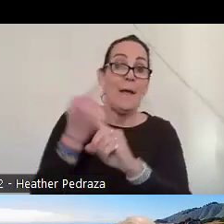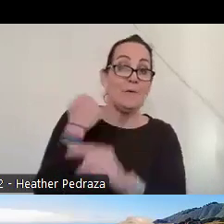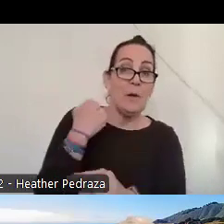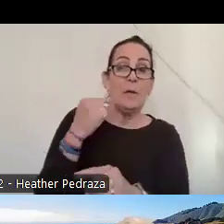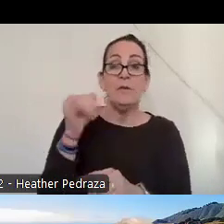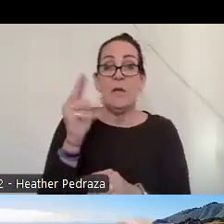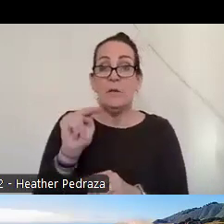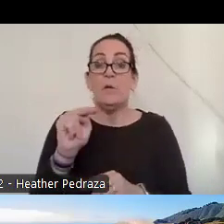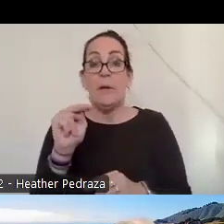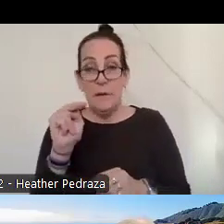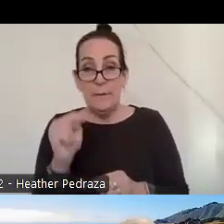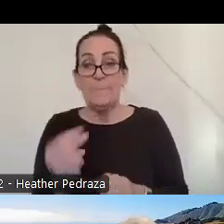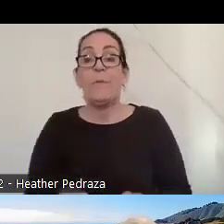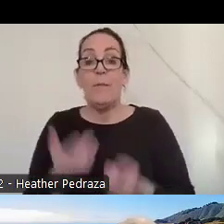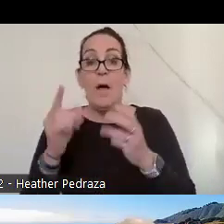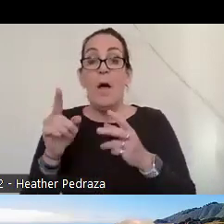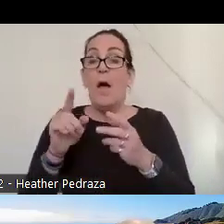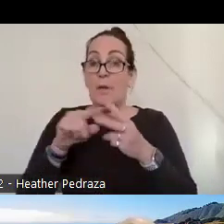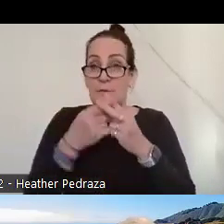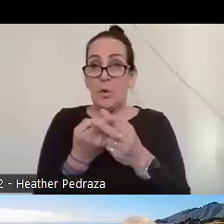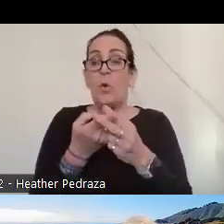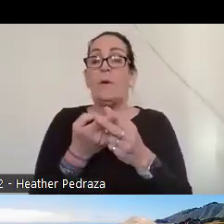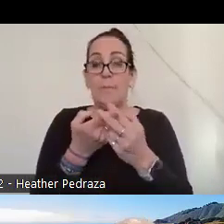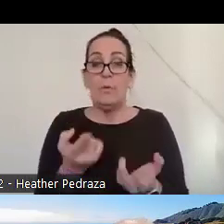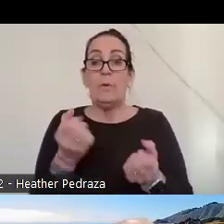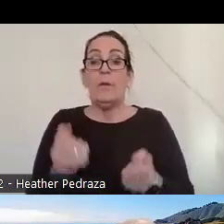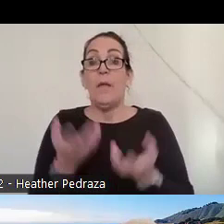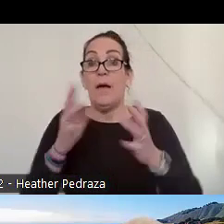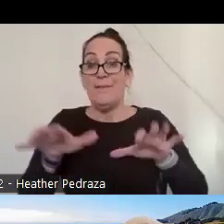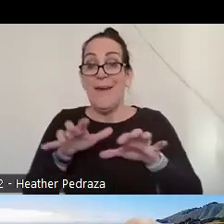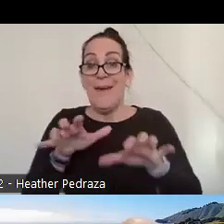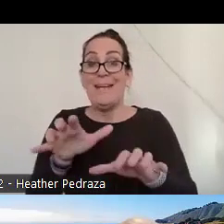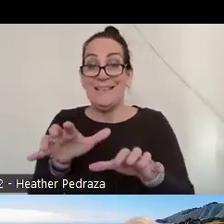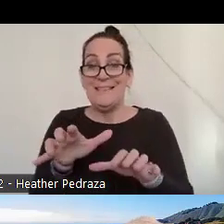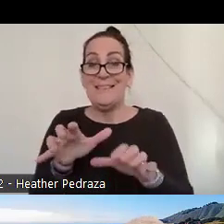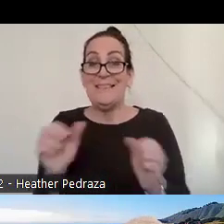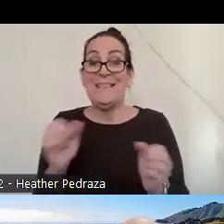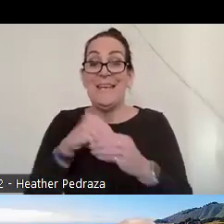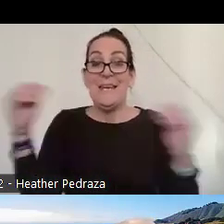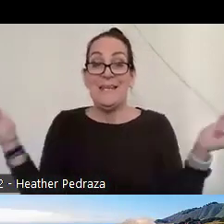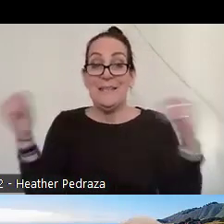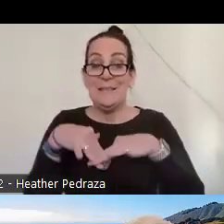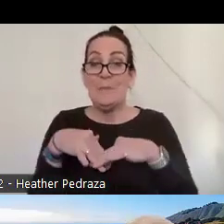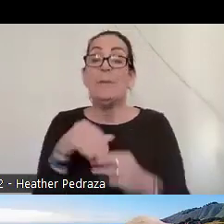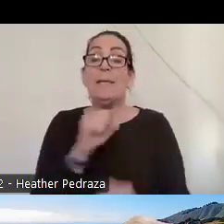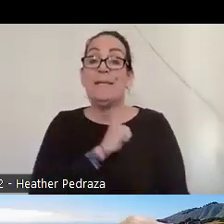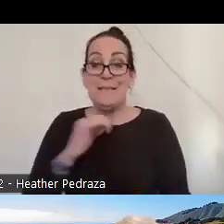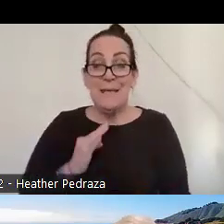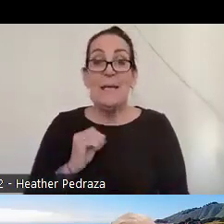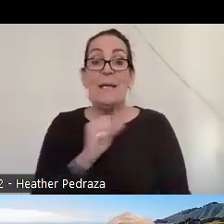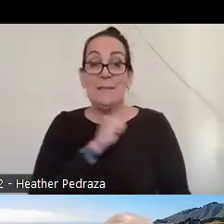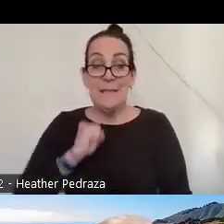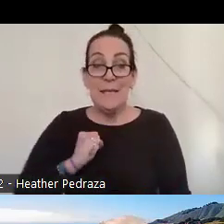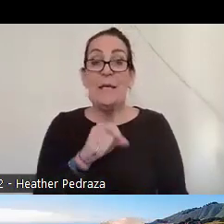point. Lots of action in the Assembly and the Senate yet to come. A revision in May from the governor's office. So what the final picture will